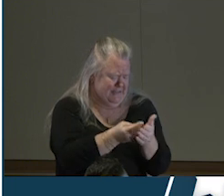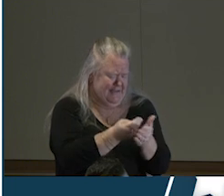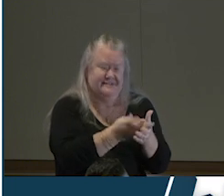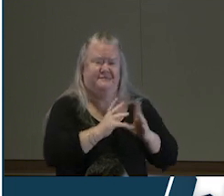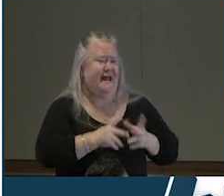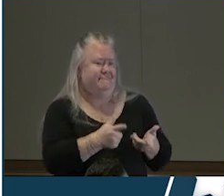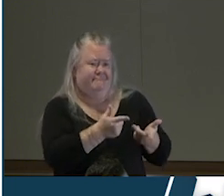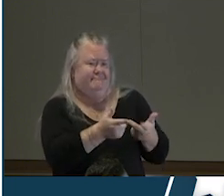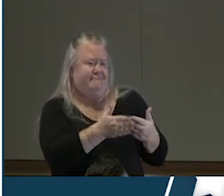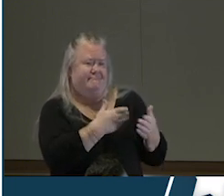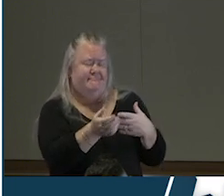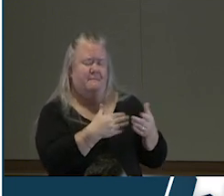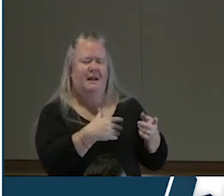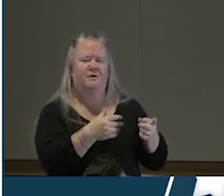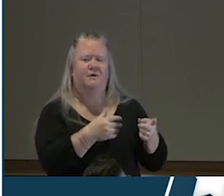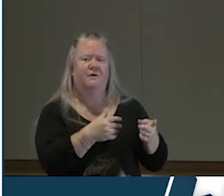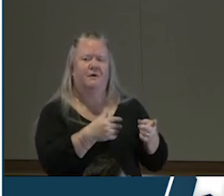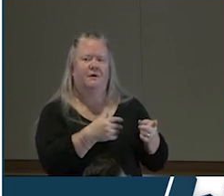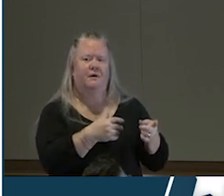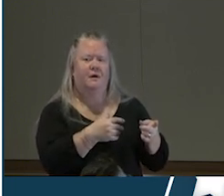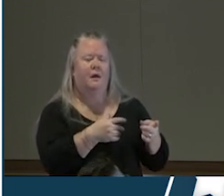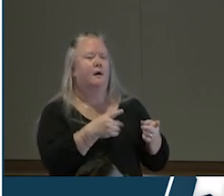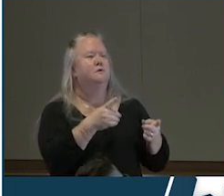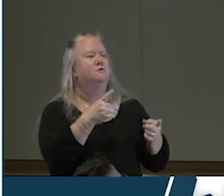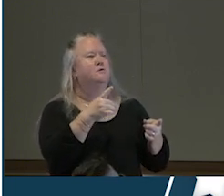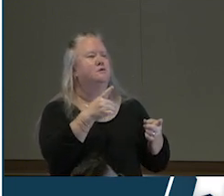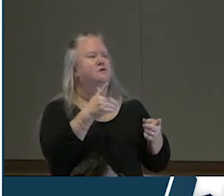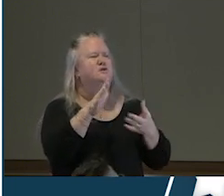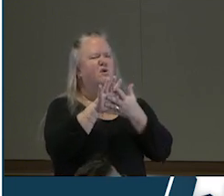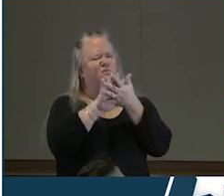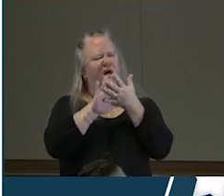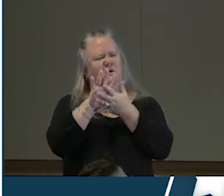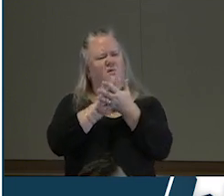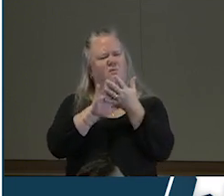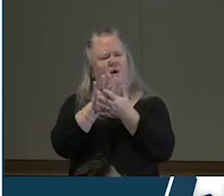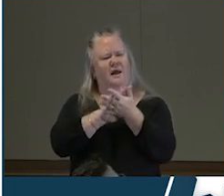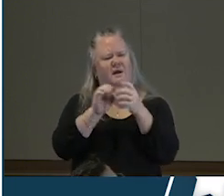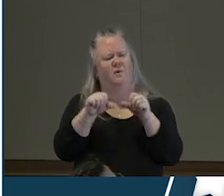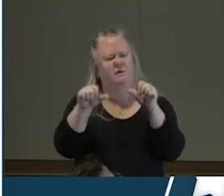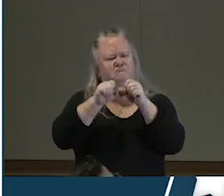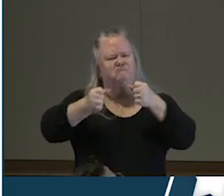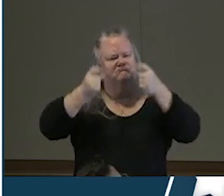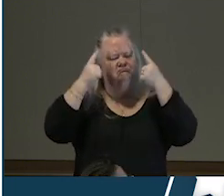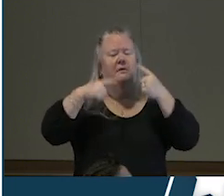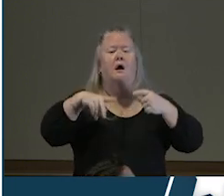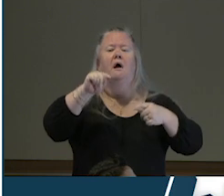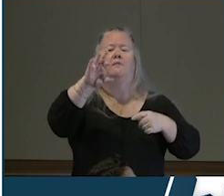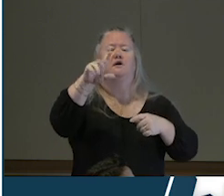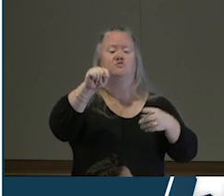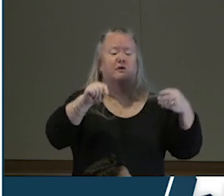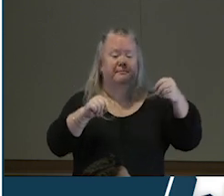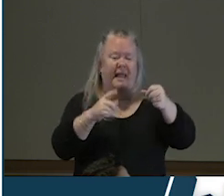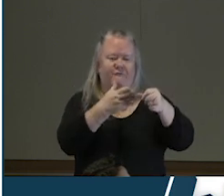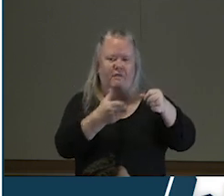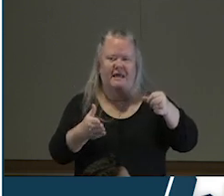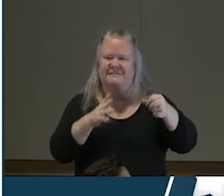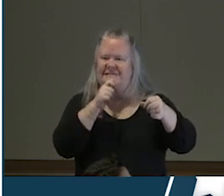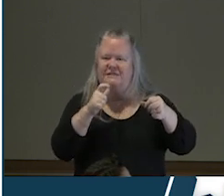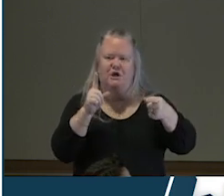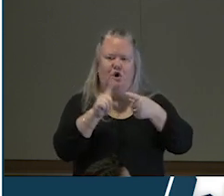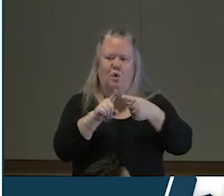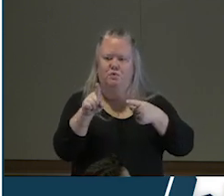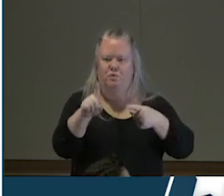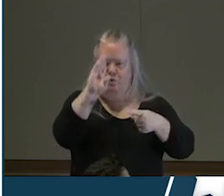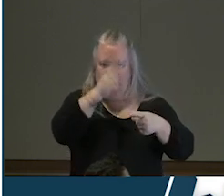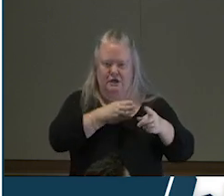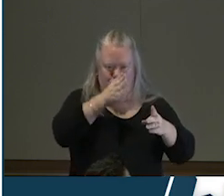But it would just be, then where does the gray area, like as far as, I understand. The trust pays for things, it doesn't go to your